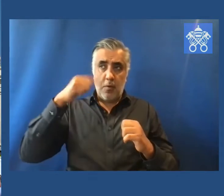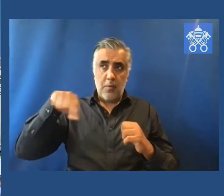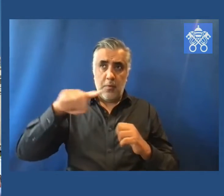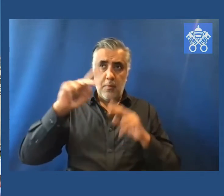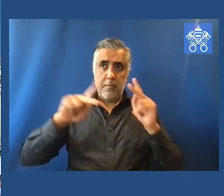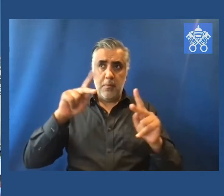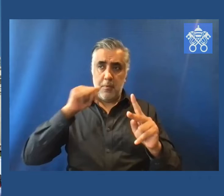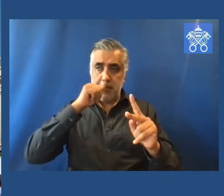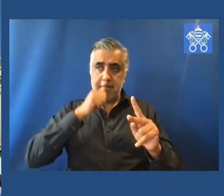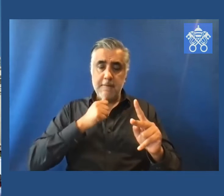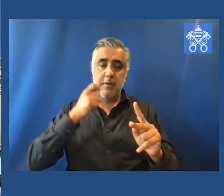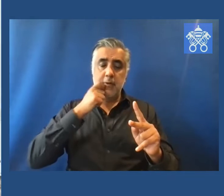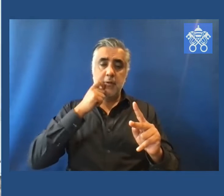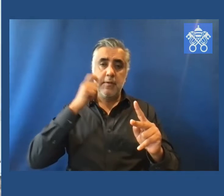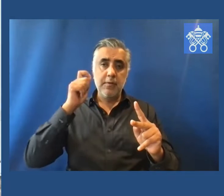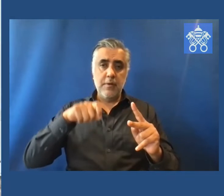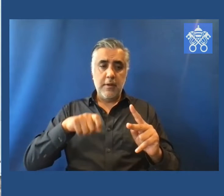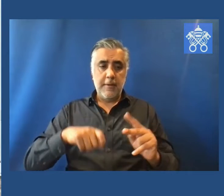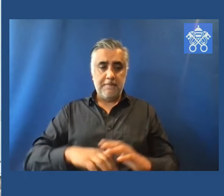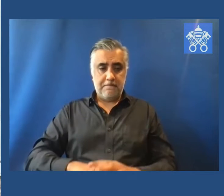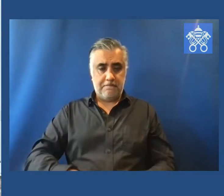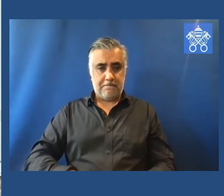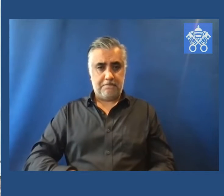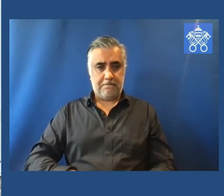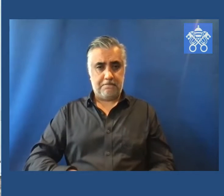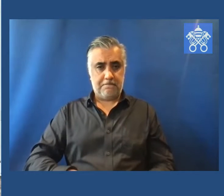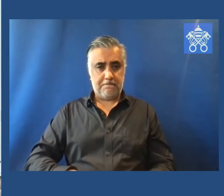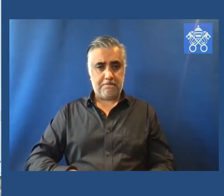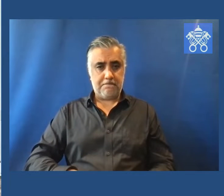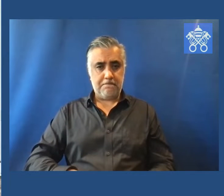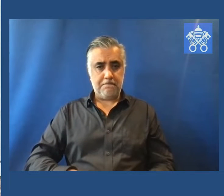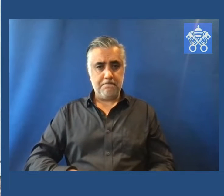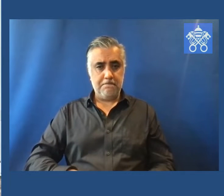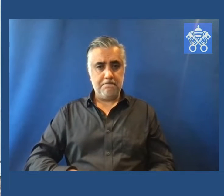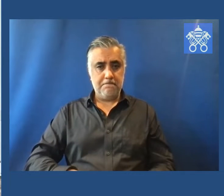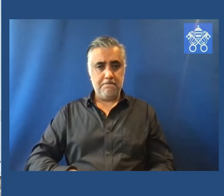we pray with Pope Francis for those who are suffering in Ukraine.